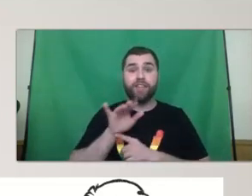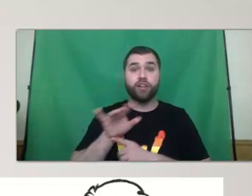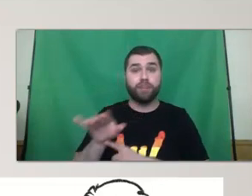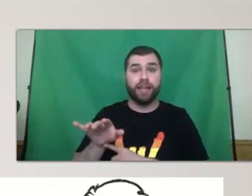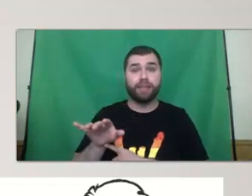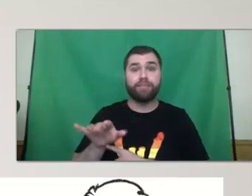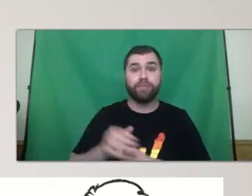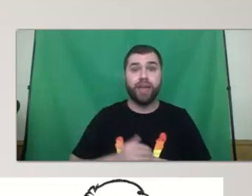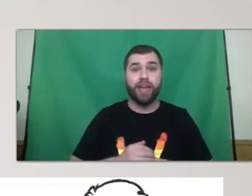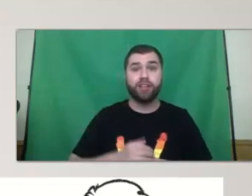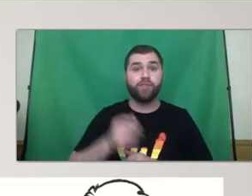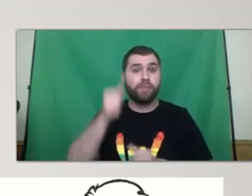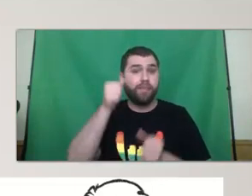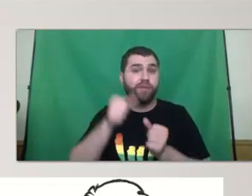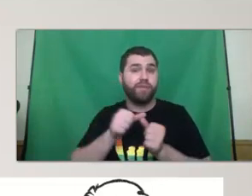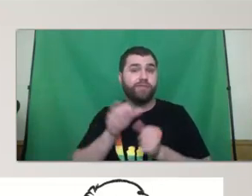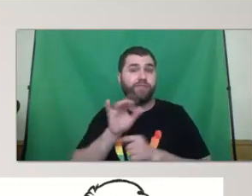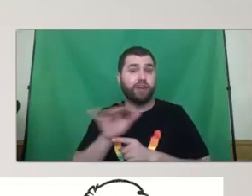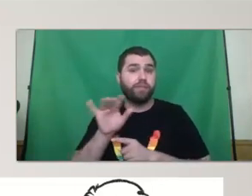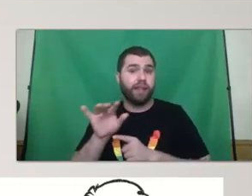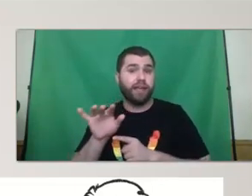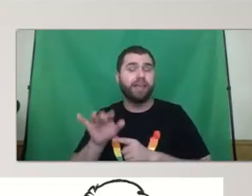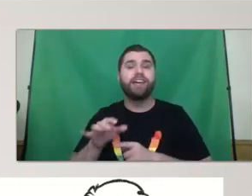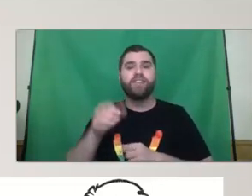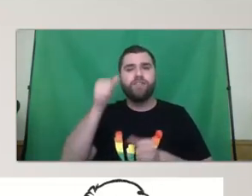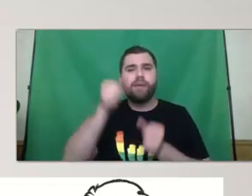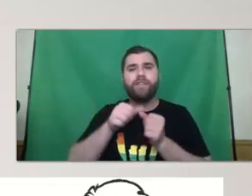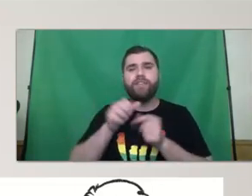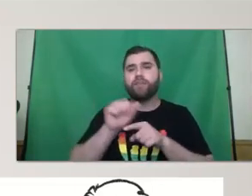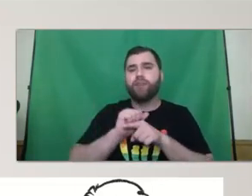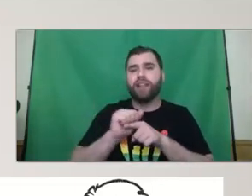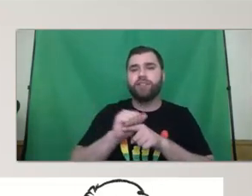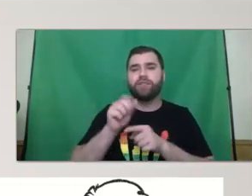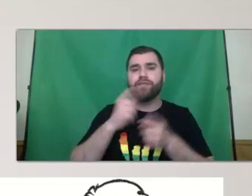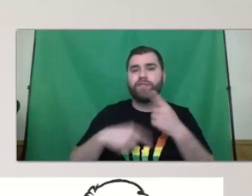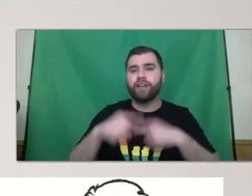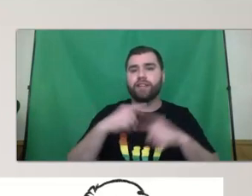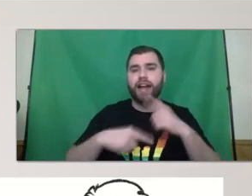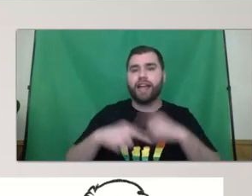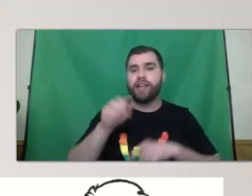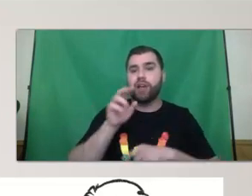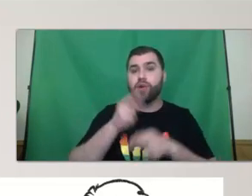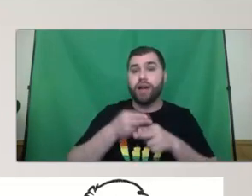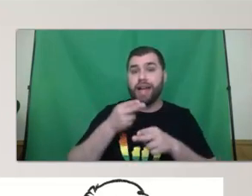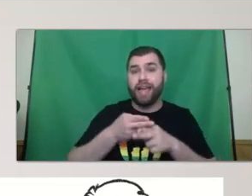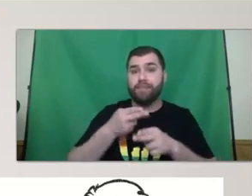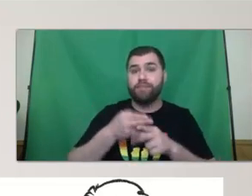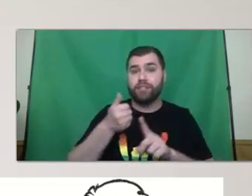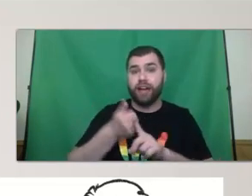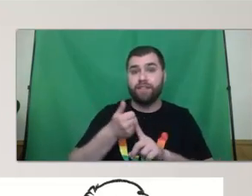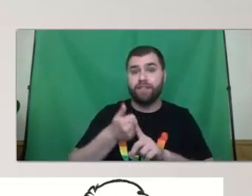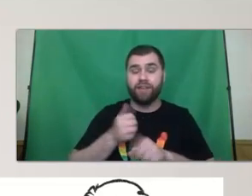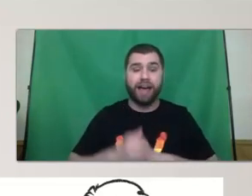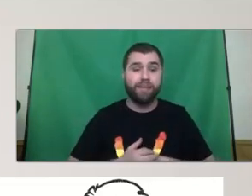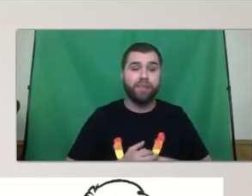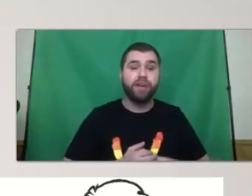the finger spelling. Okay? So remember we were finger spelling? Remember if you can practice signing your name